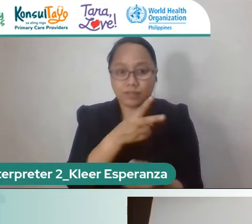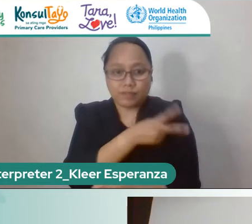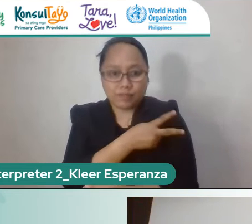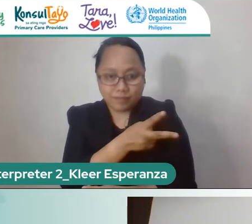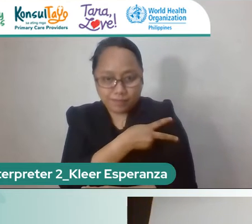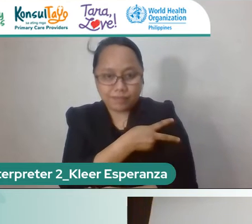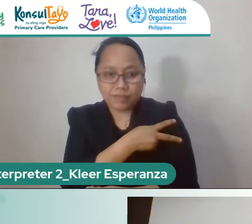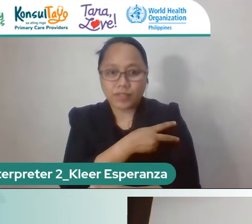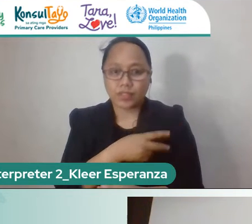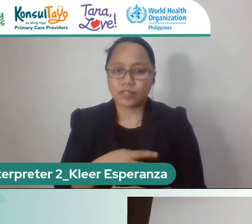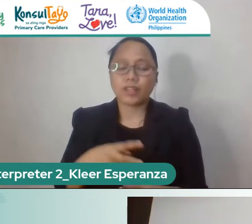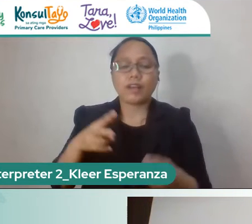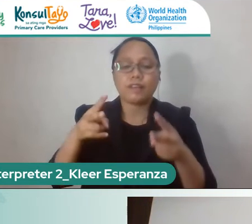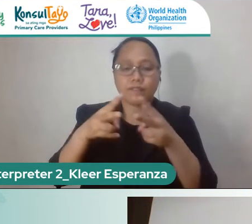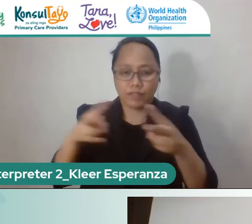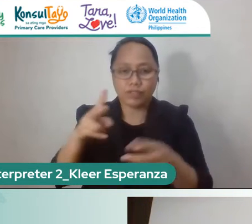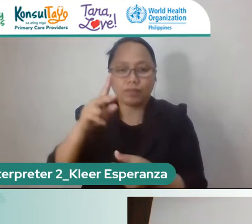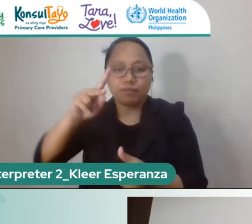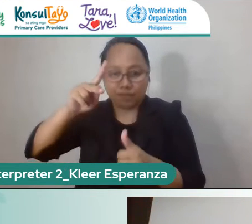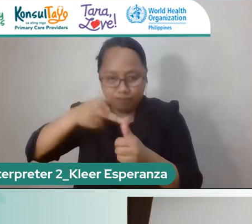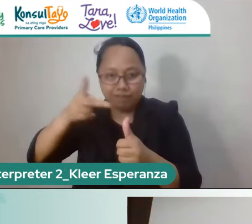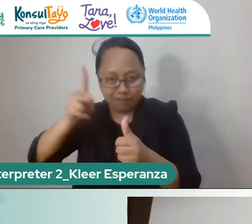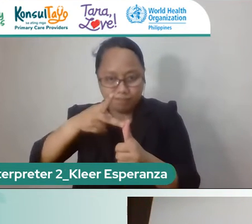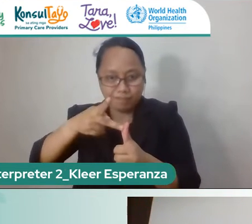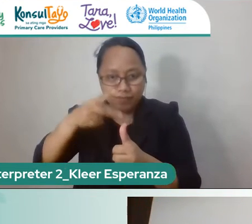is the priority age for the vaccination.